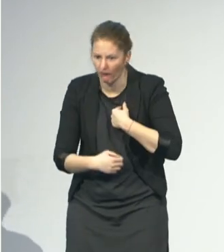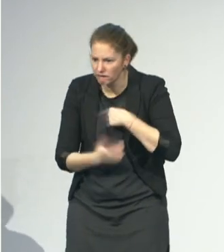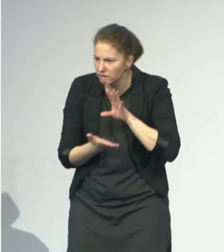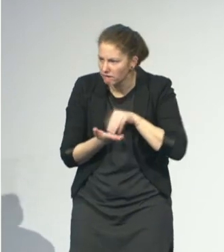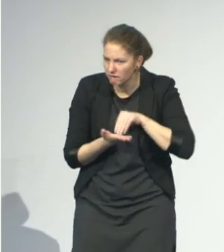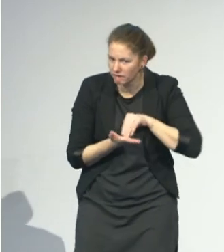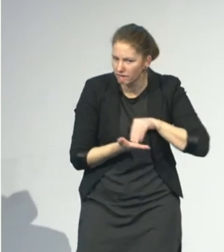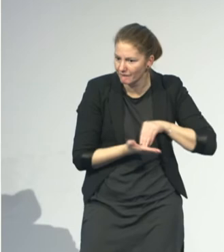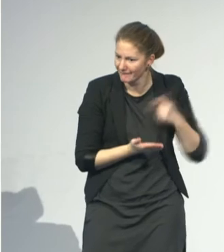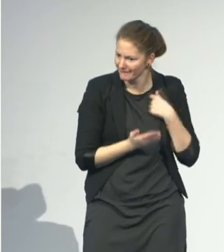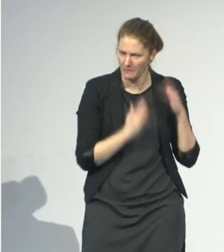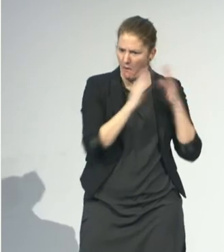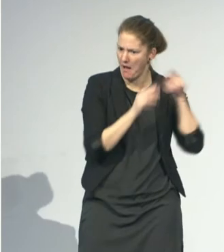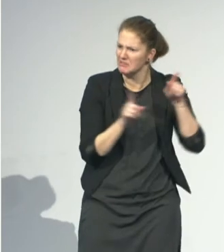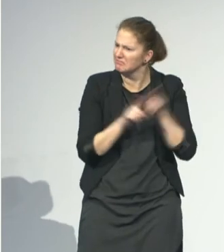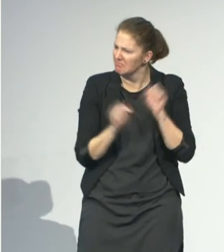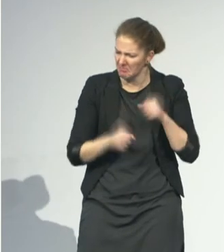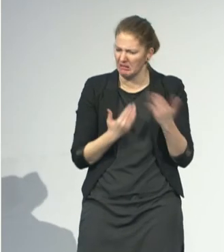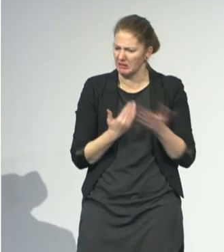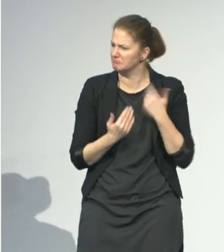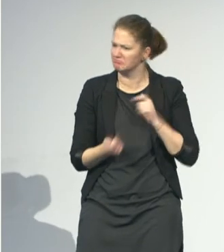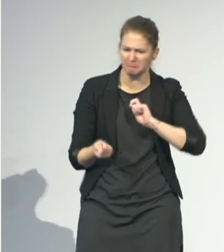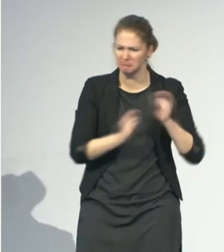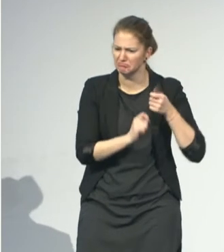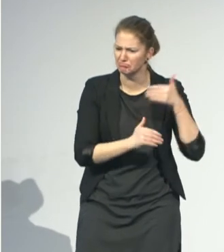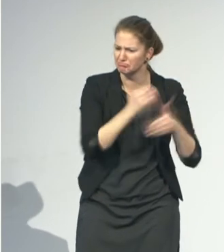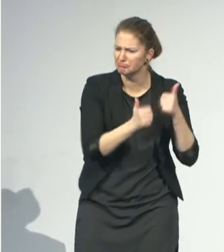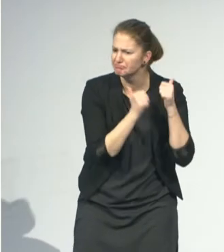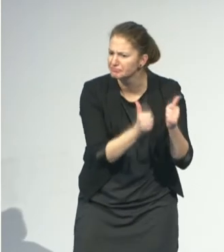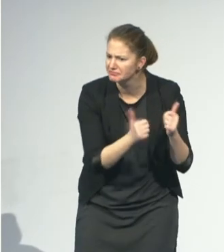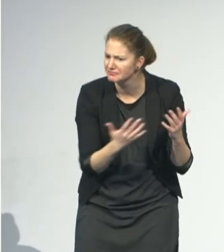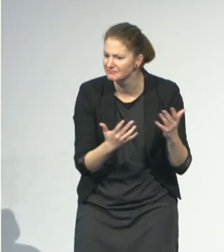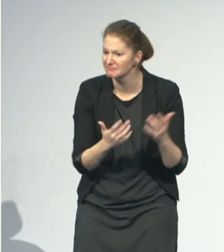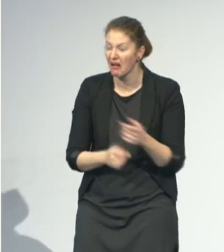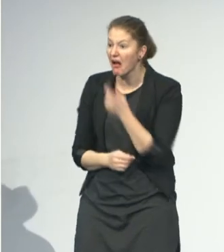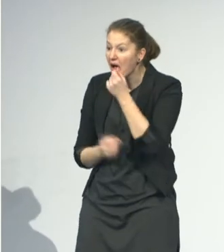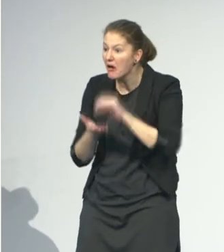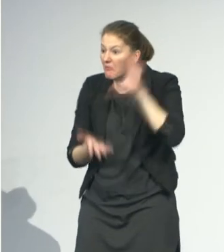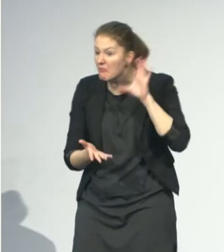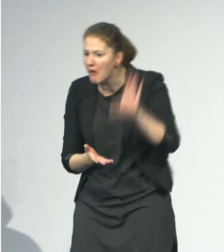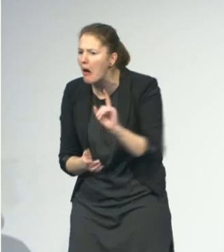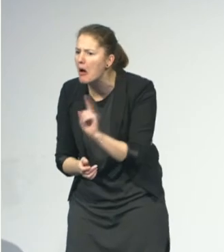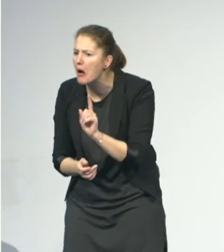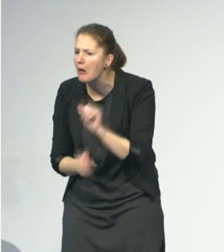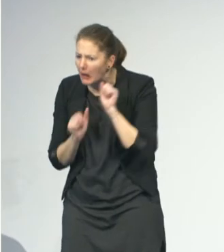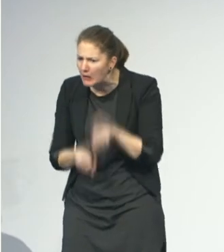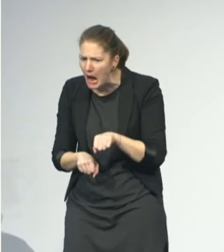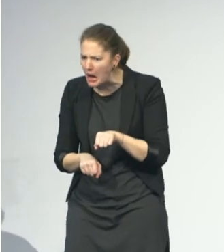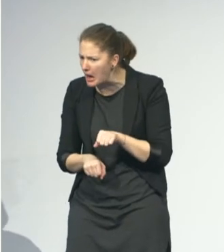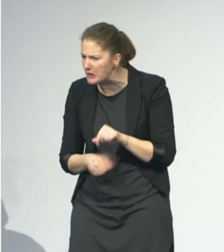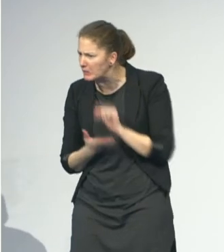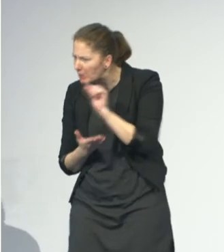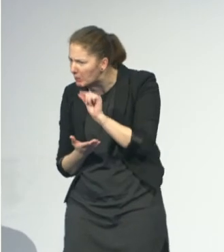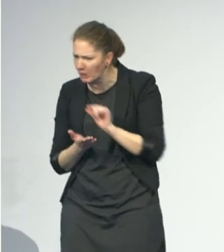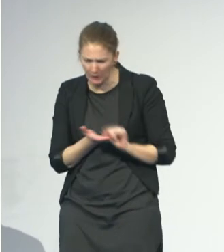haven't we thought about it? Not everything needs a lot of money thrown at it to work. And that's been very inspiring for us. And also